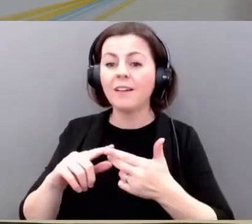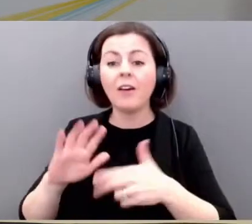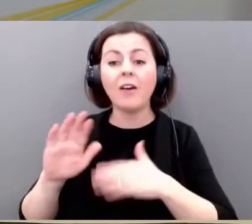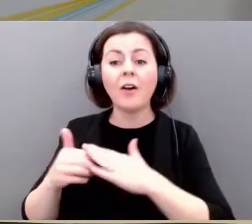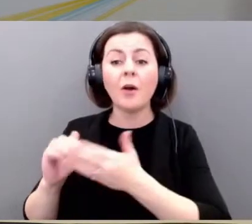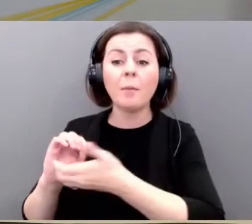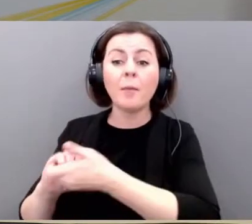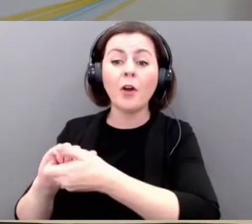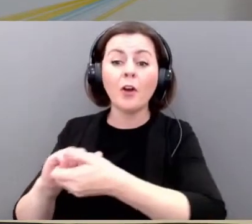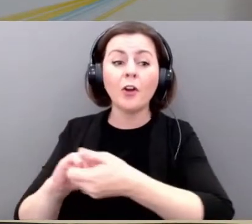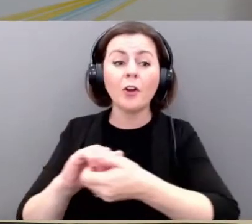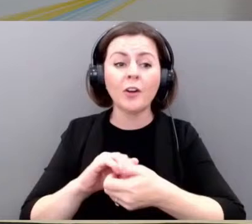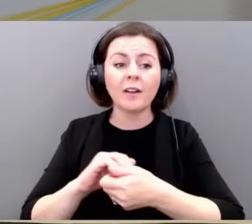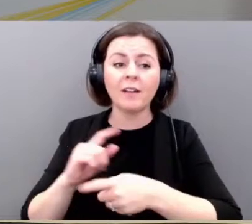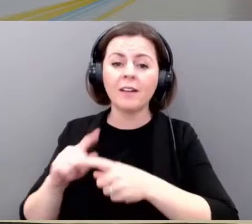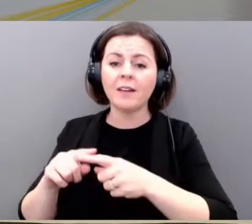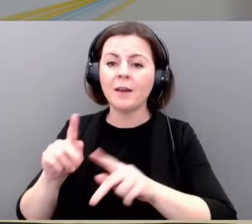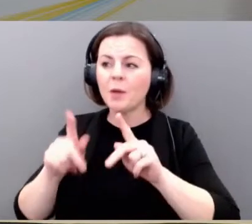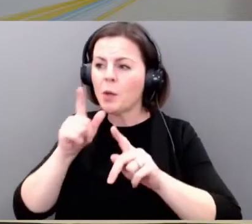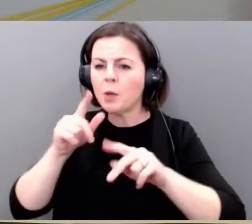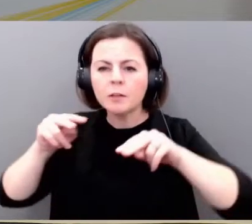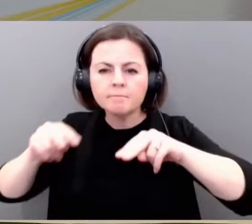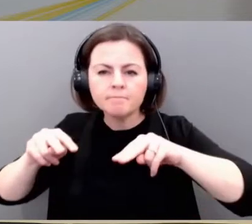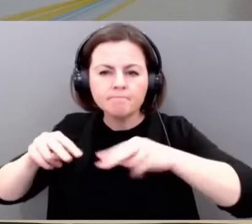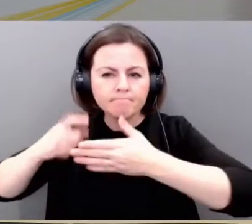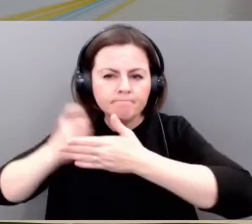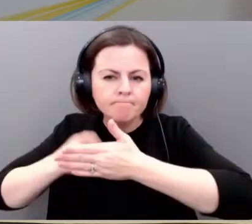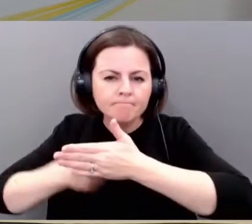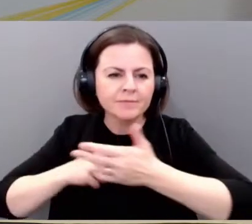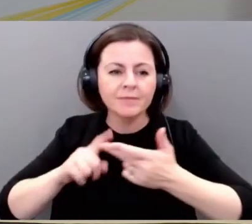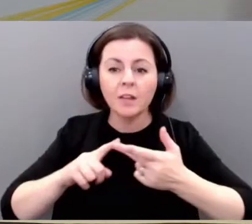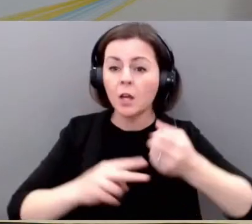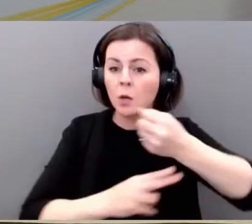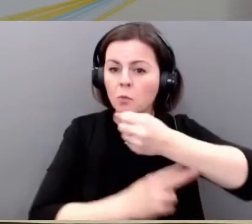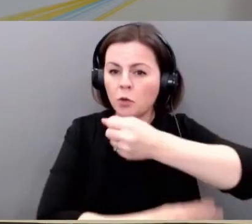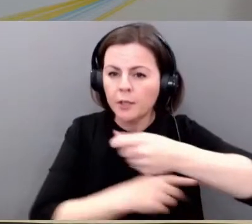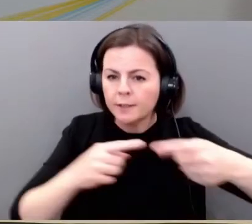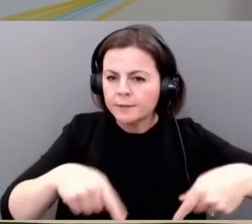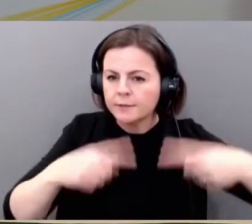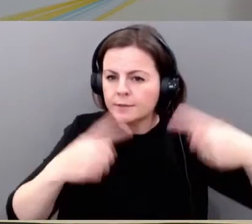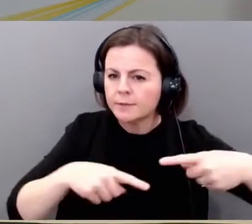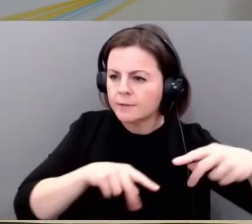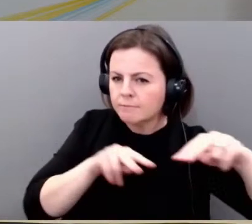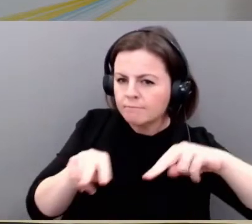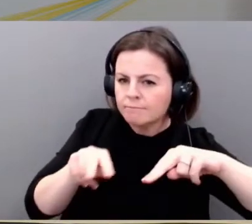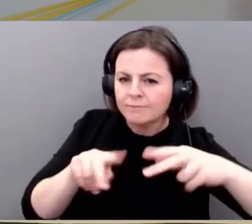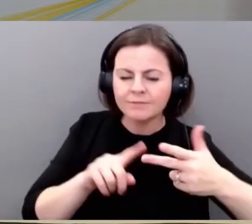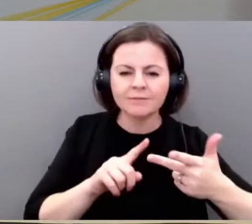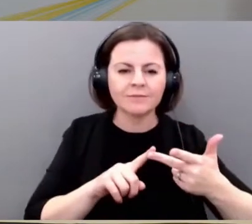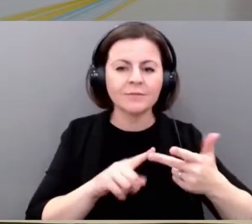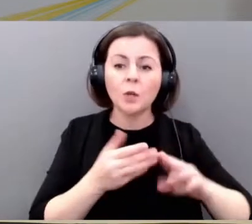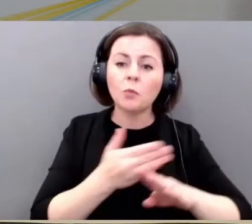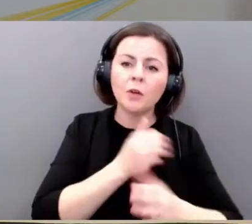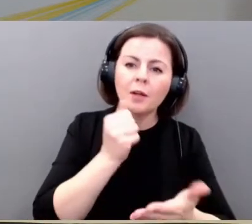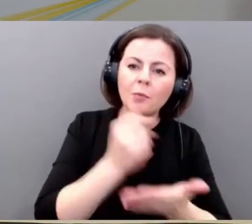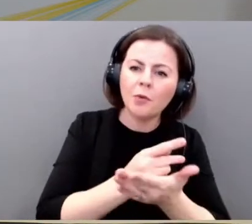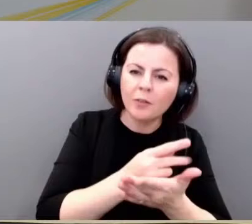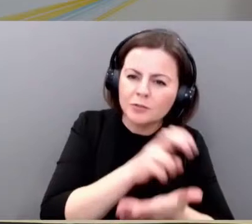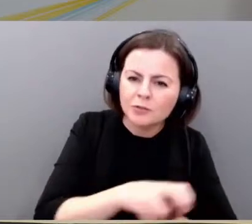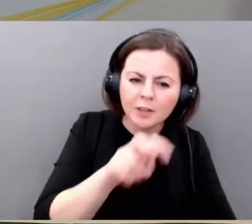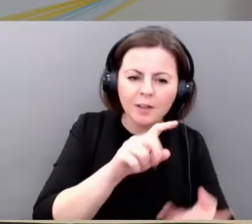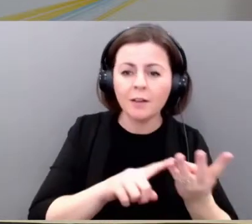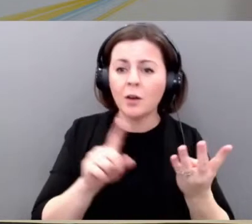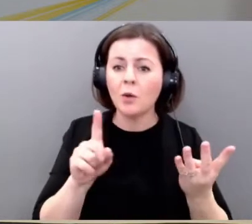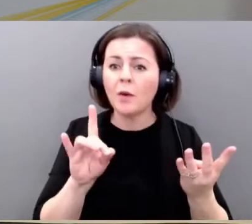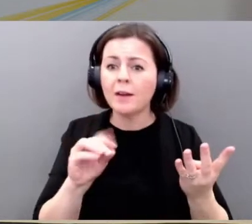that's enforcement, those at the bridge, those doing pre-approval travel, the 1-800 line, those making calls for Operation Isolation,